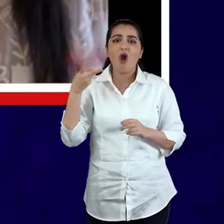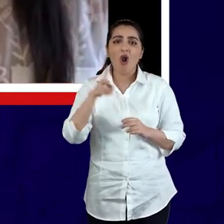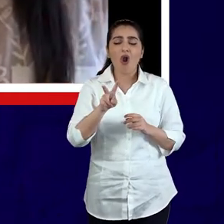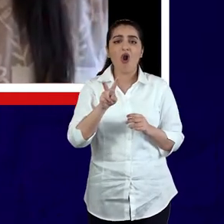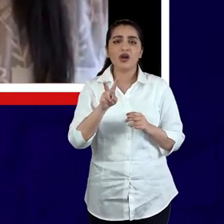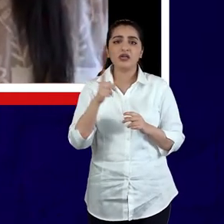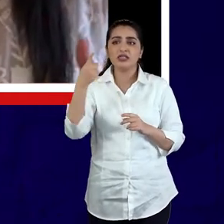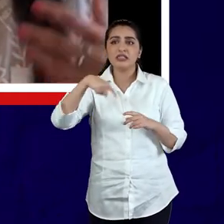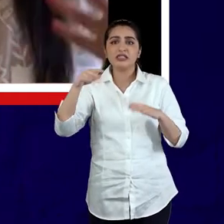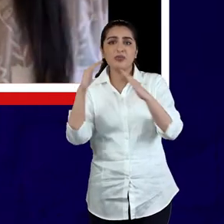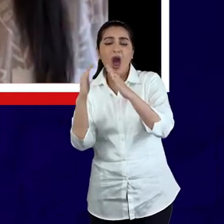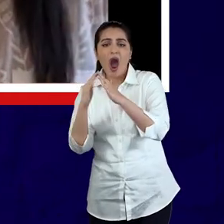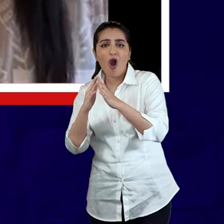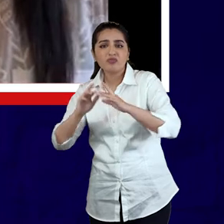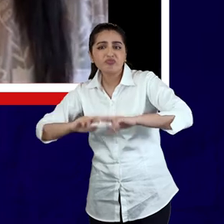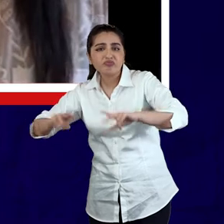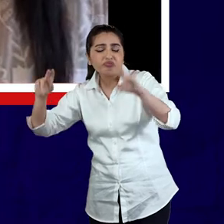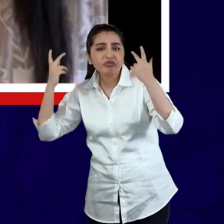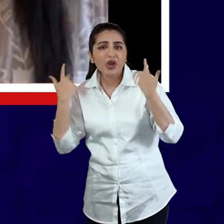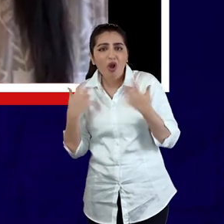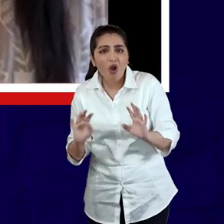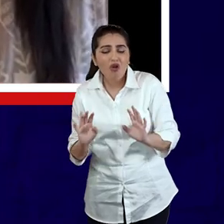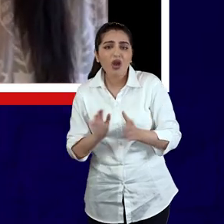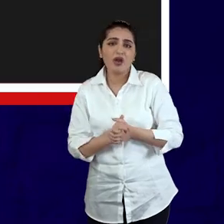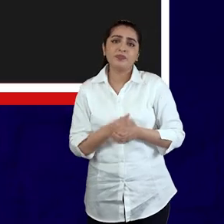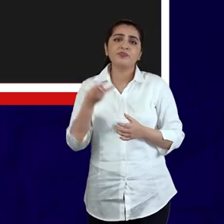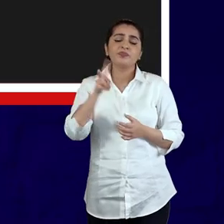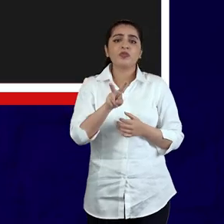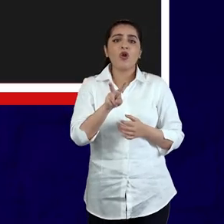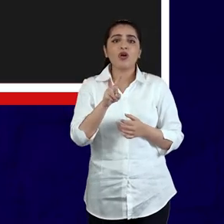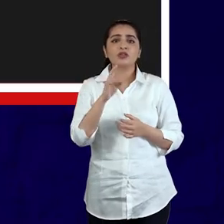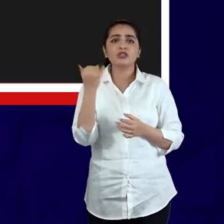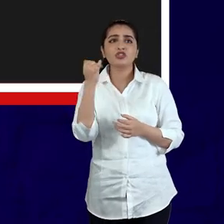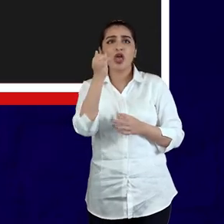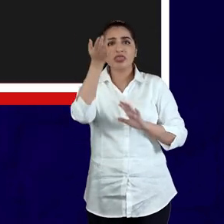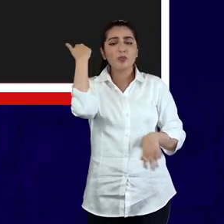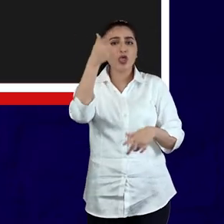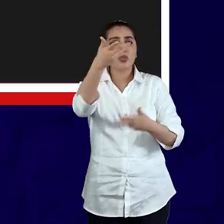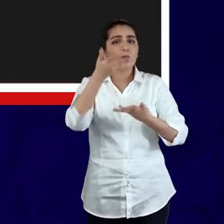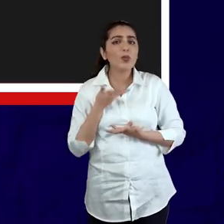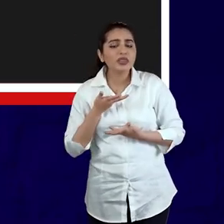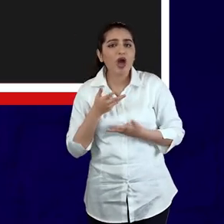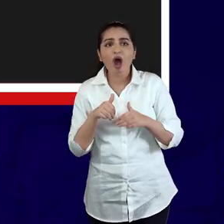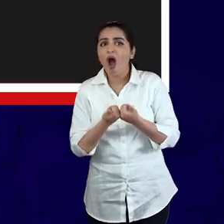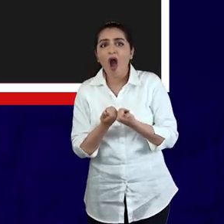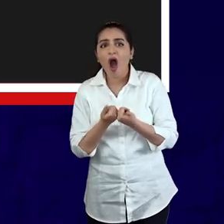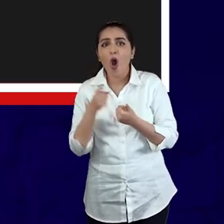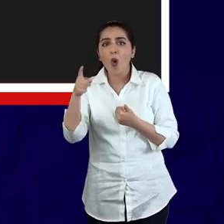as protection, but also as a hazard and things. And I guess we talked about